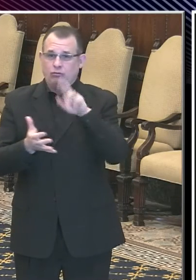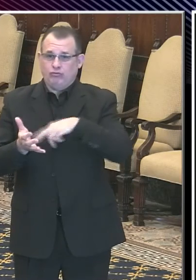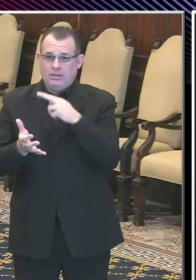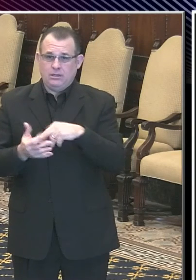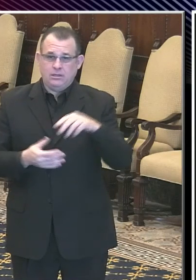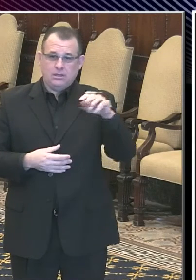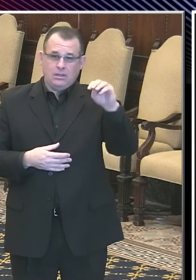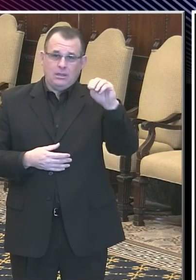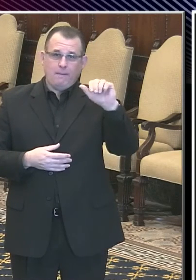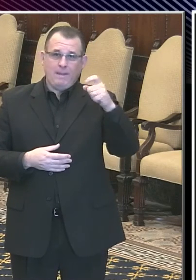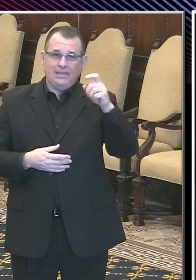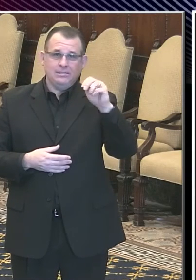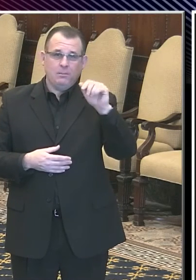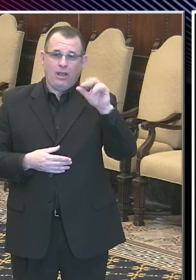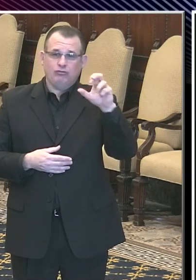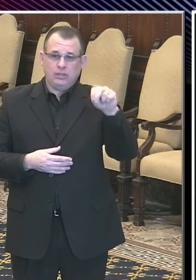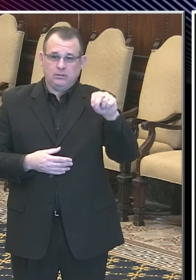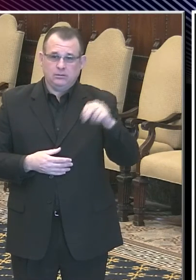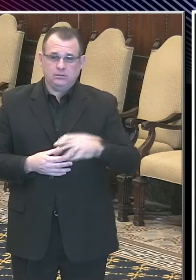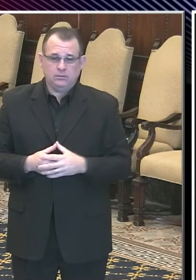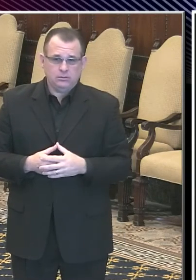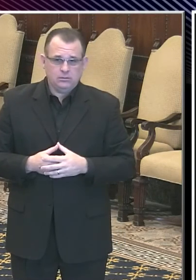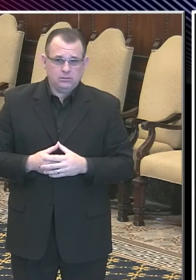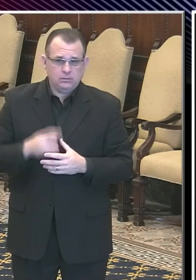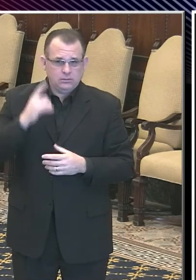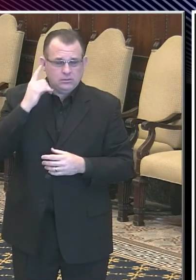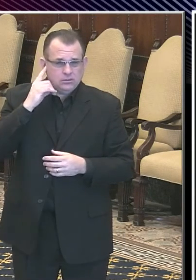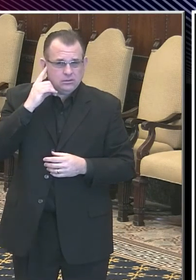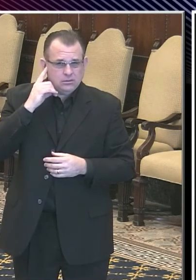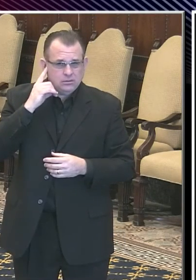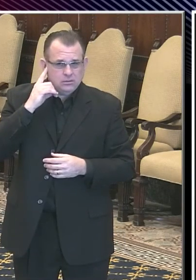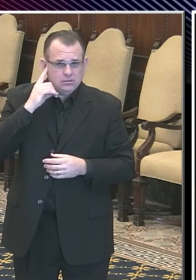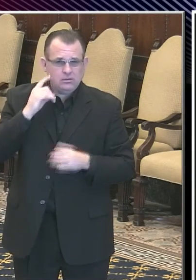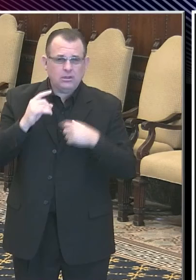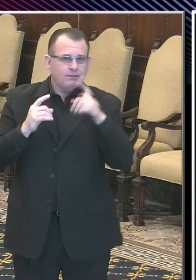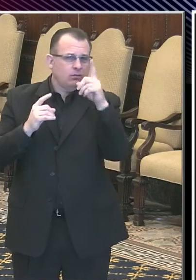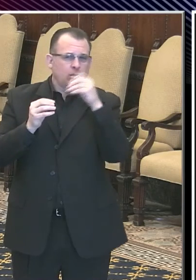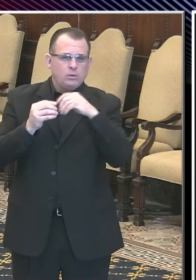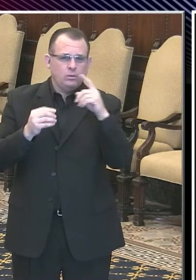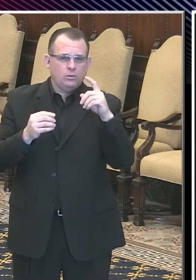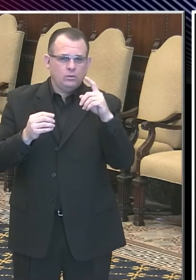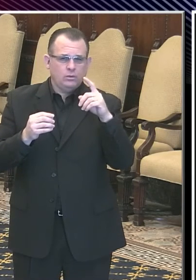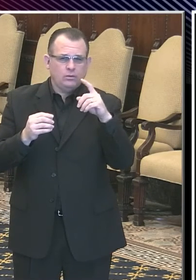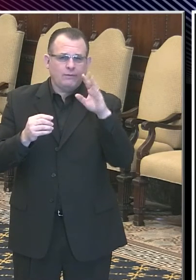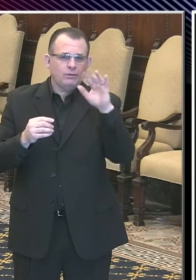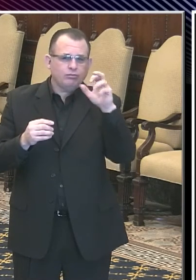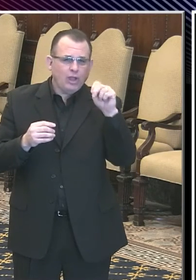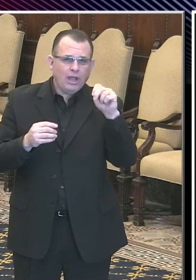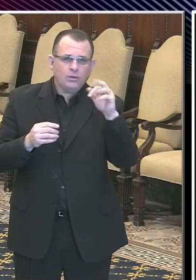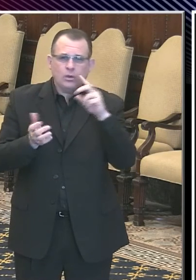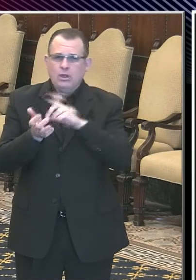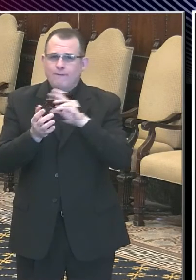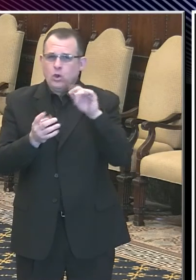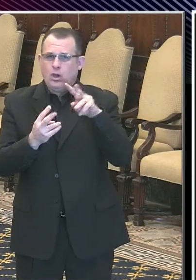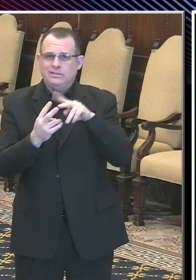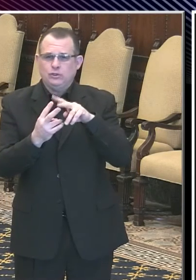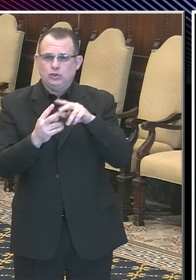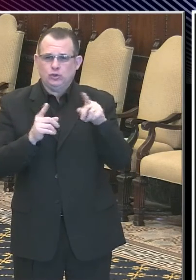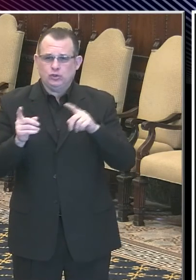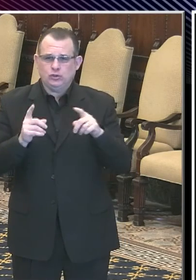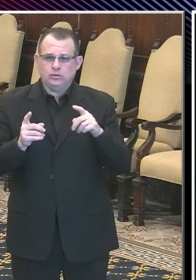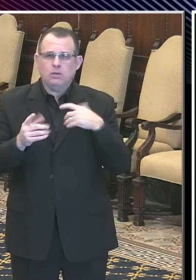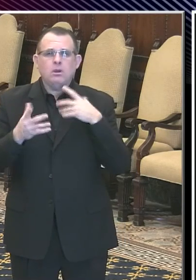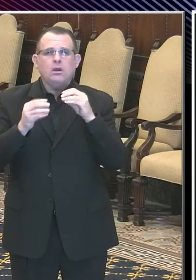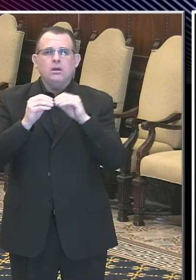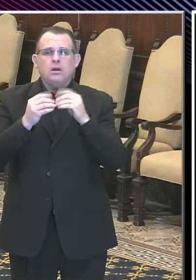Marin. Hi, just one more for Brian or Dr. Farley. I just wanted to seek some additional clarity on how